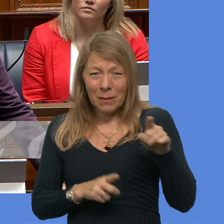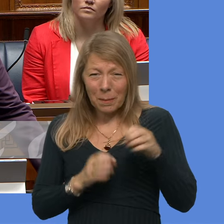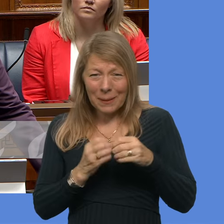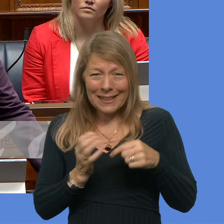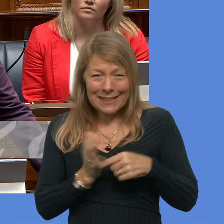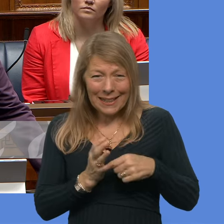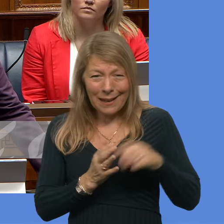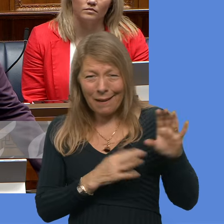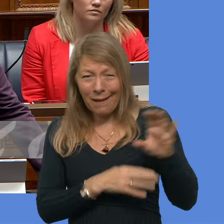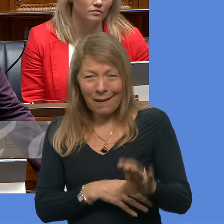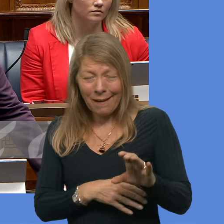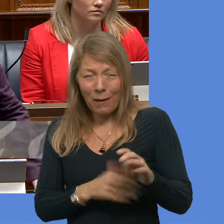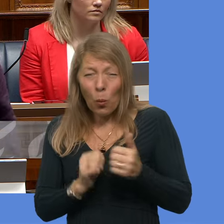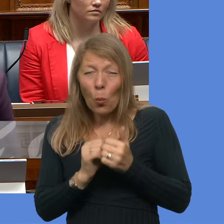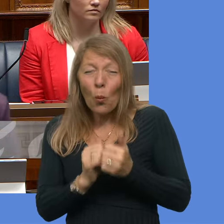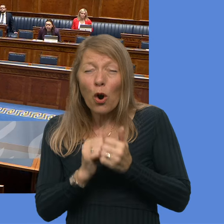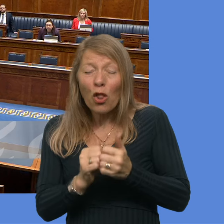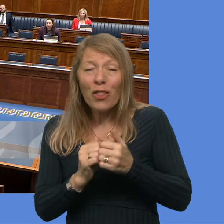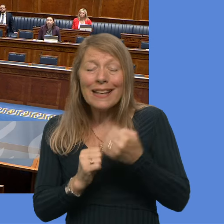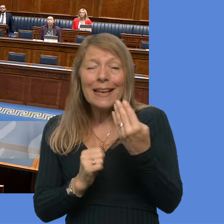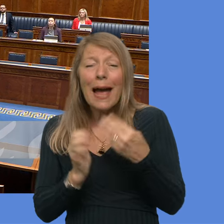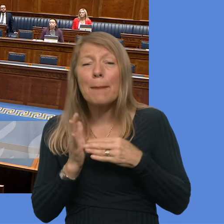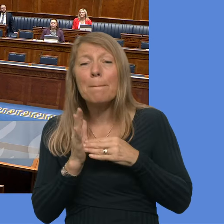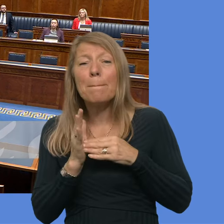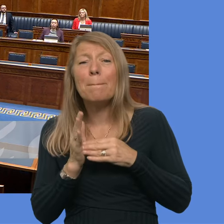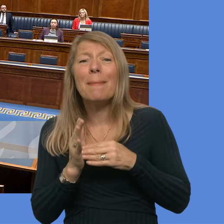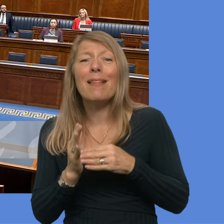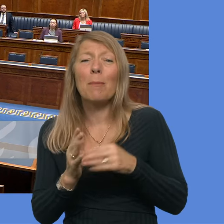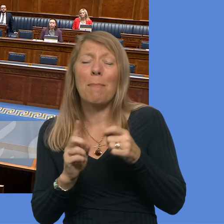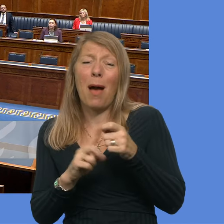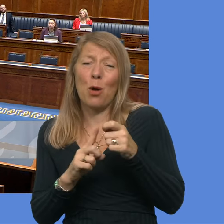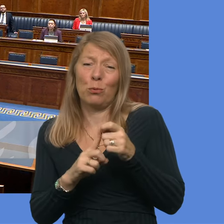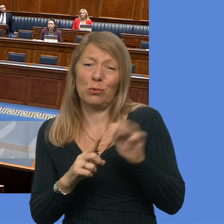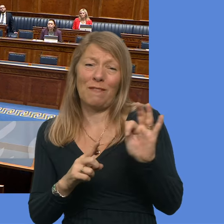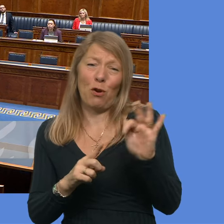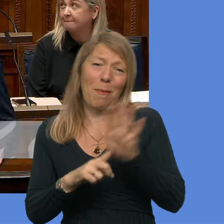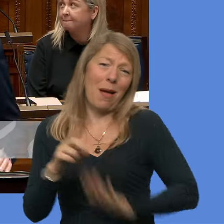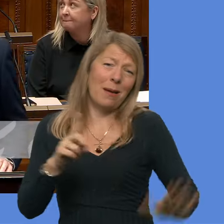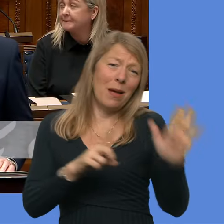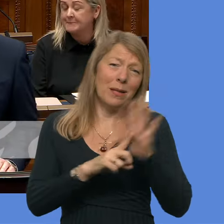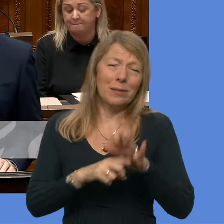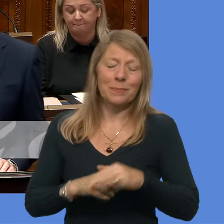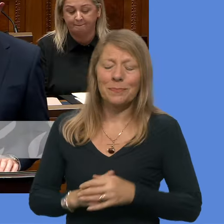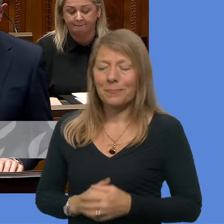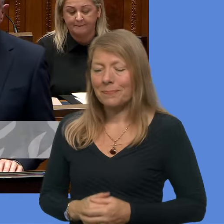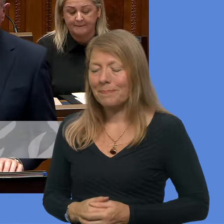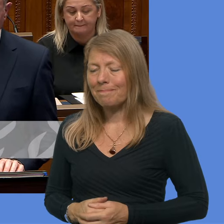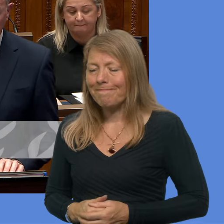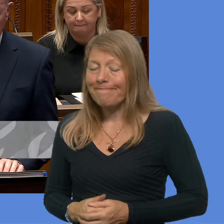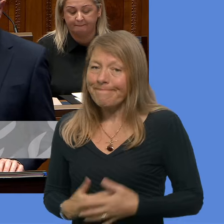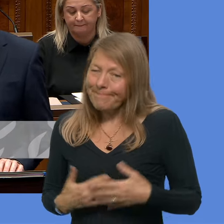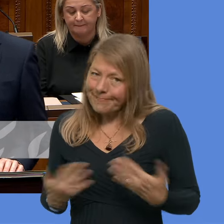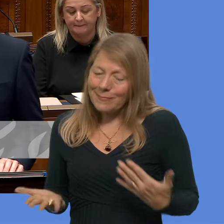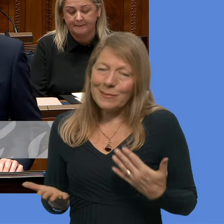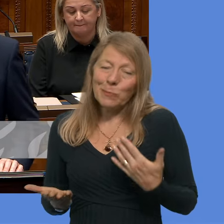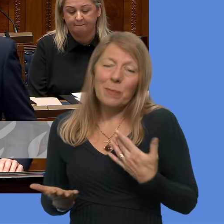in Fermanagh that these jobs create. Minister. I would hope that the company is as clear as possible and that we don't add to